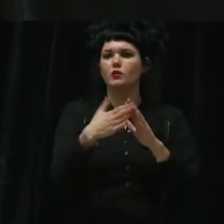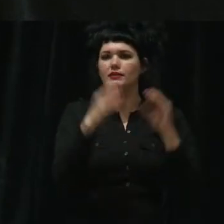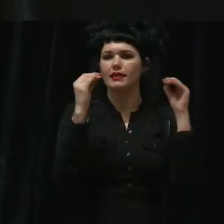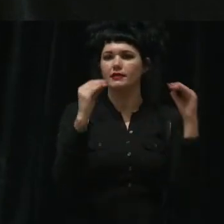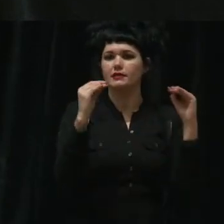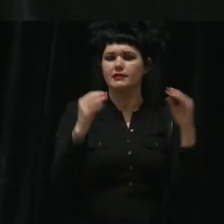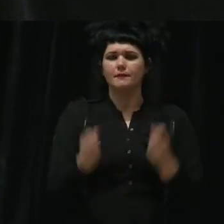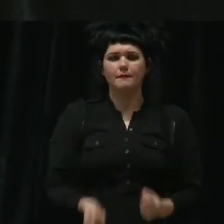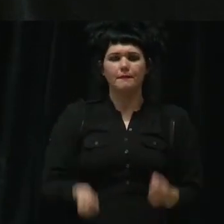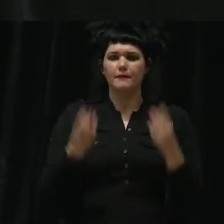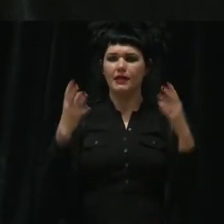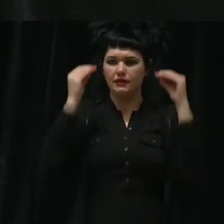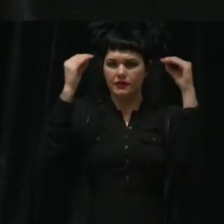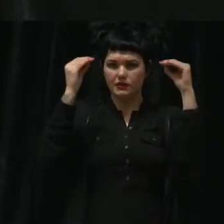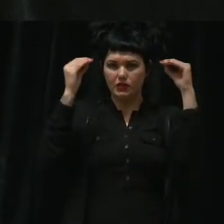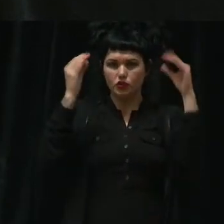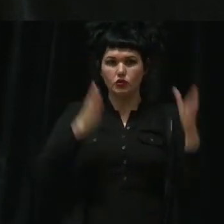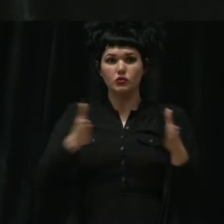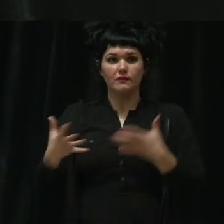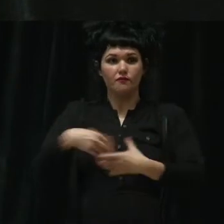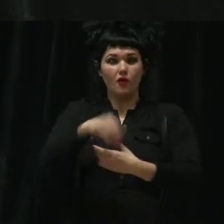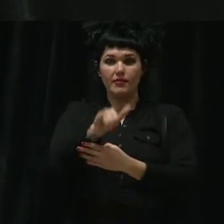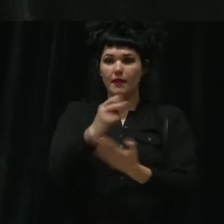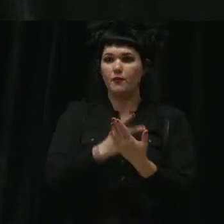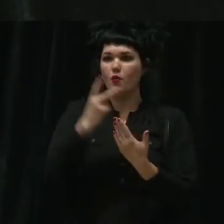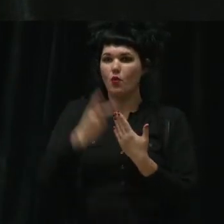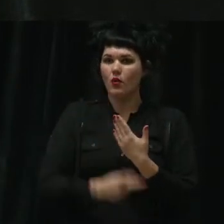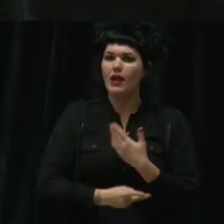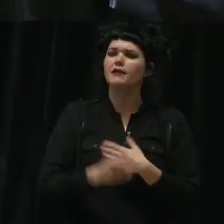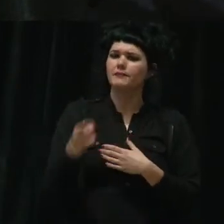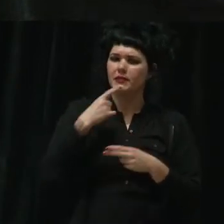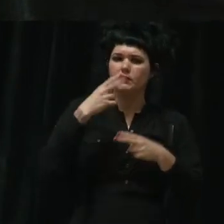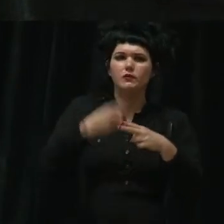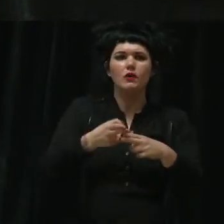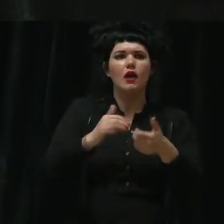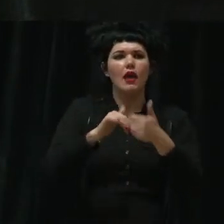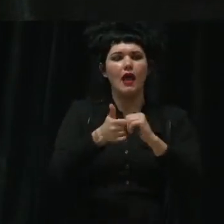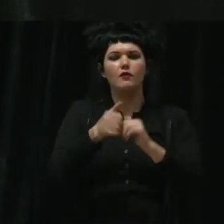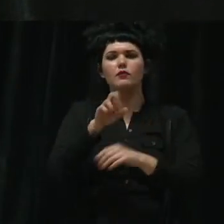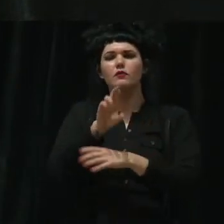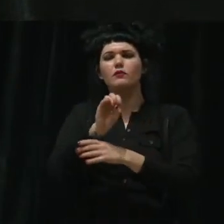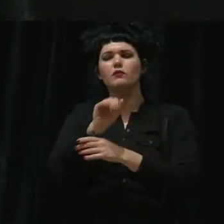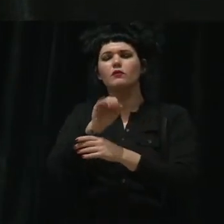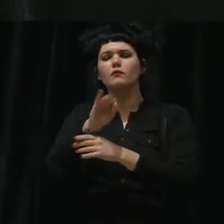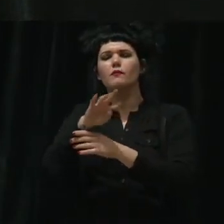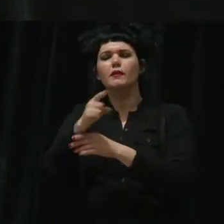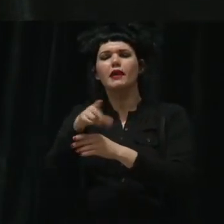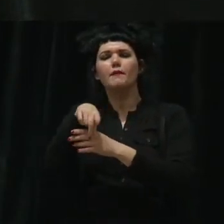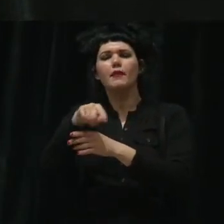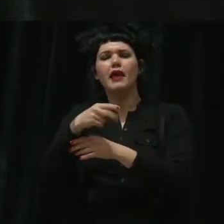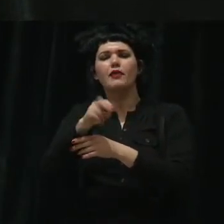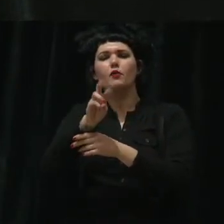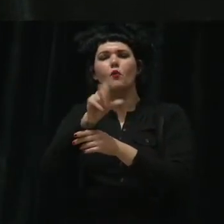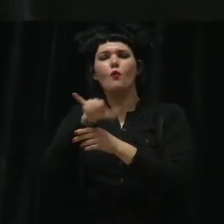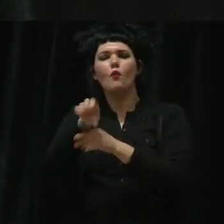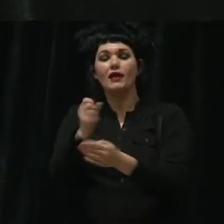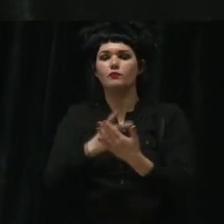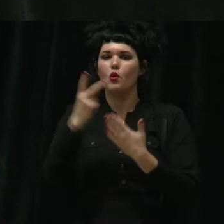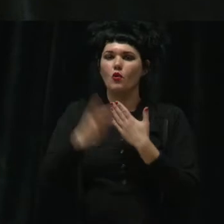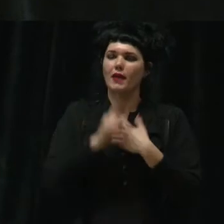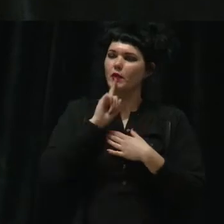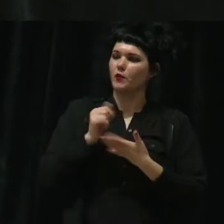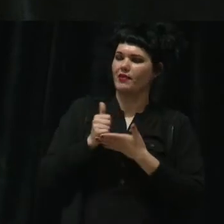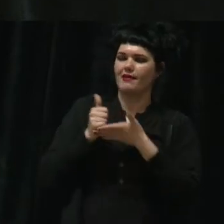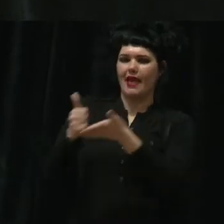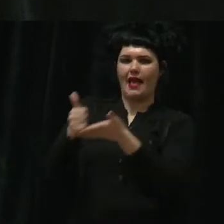of the teachers who've been involved in the program talk about how the Wolverine Pathways program has helped them in terms